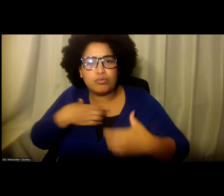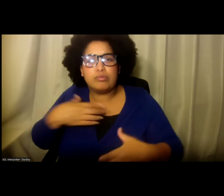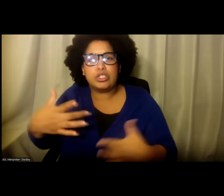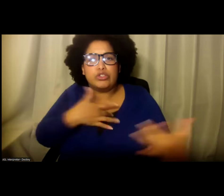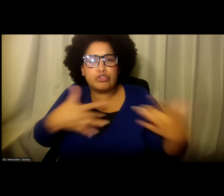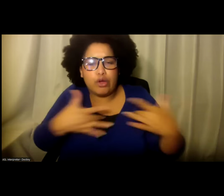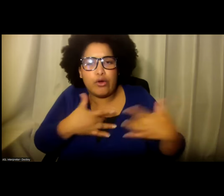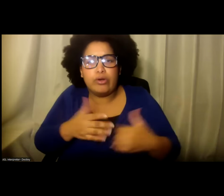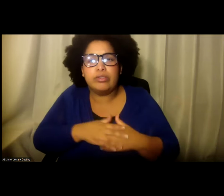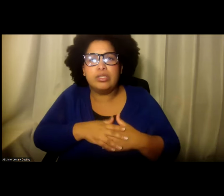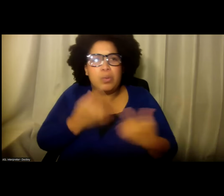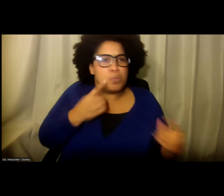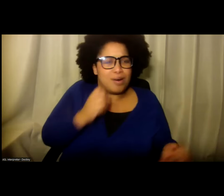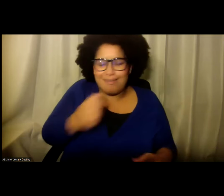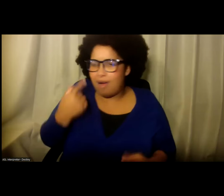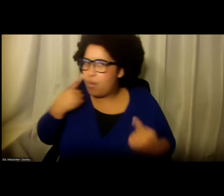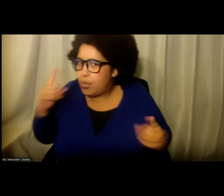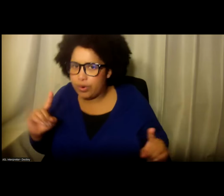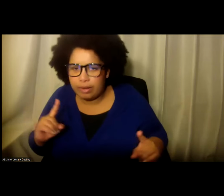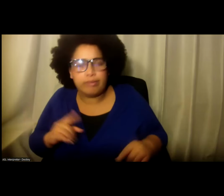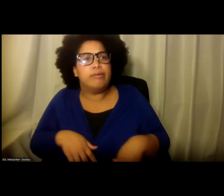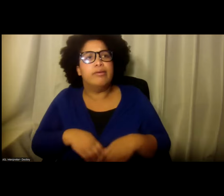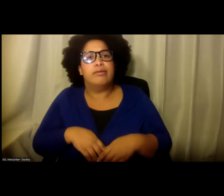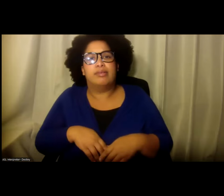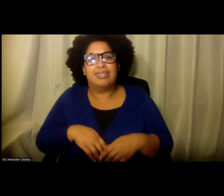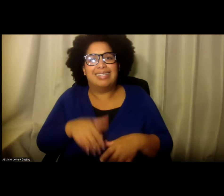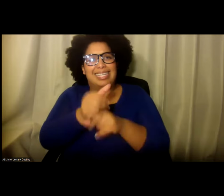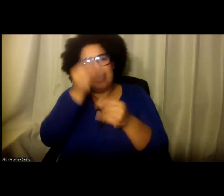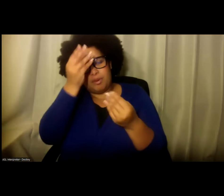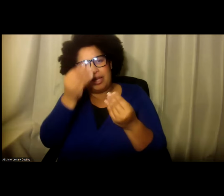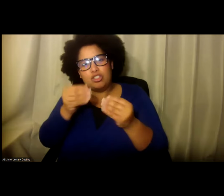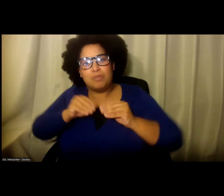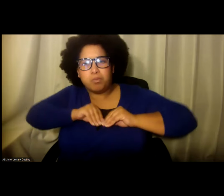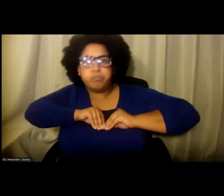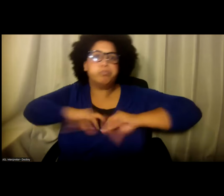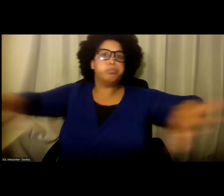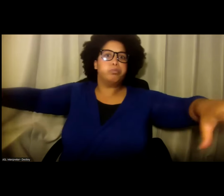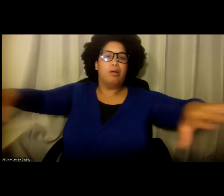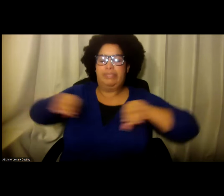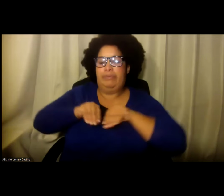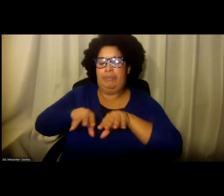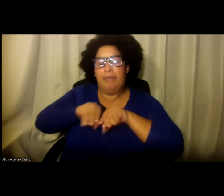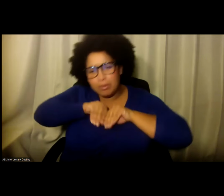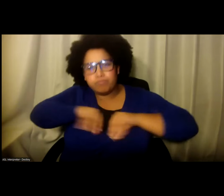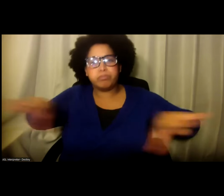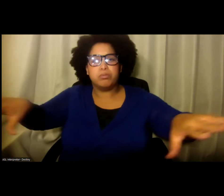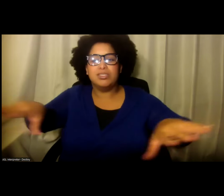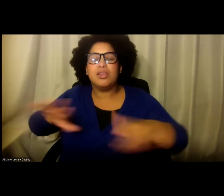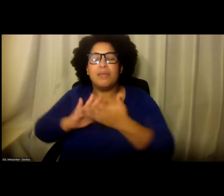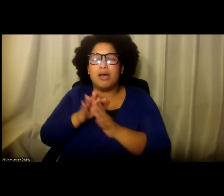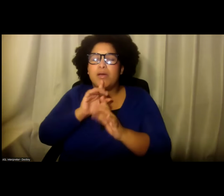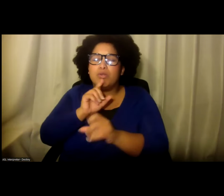was working, what wasn't working, how could we get information out broader? So they became truly a trusted